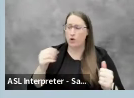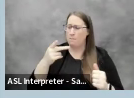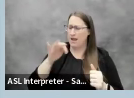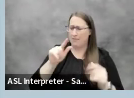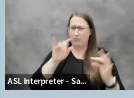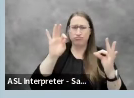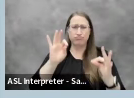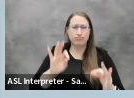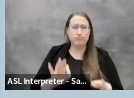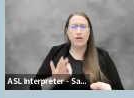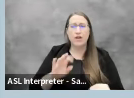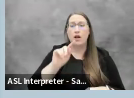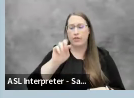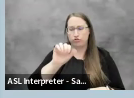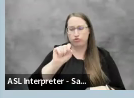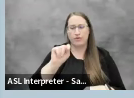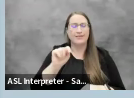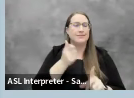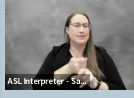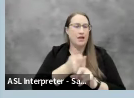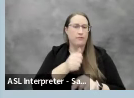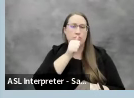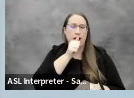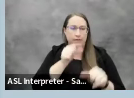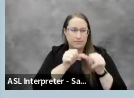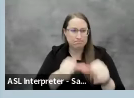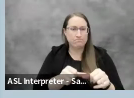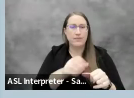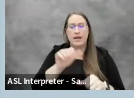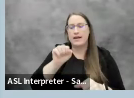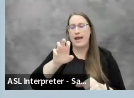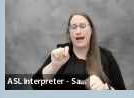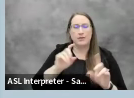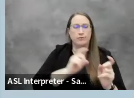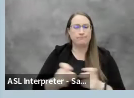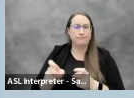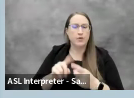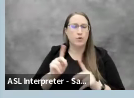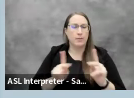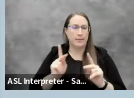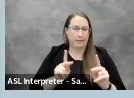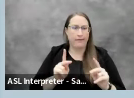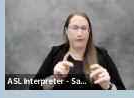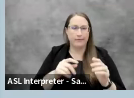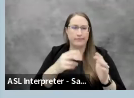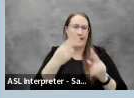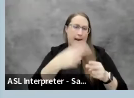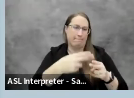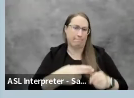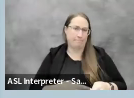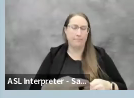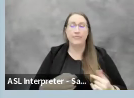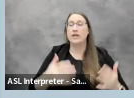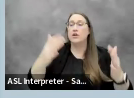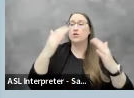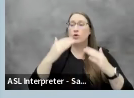correctly. The trust will remain private and assets will be distributed to the people indicated here. Okay, so let's look at